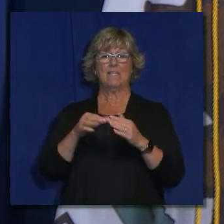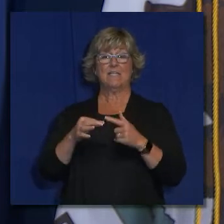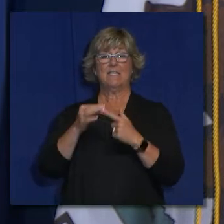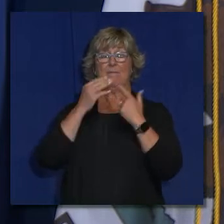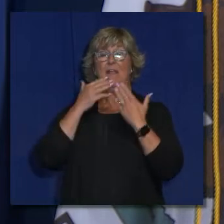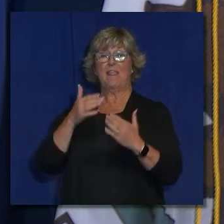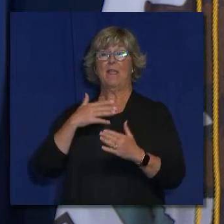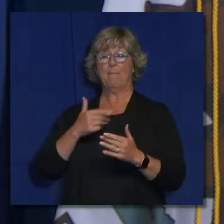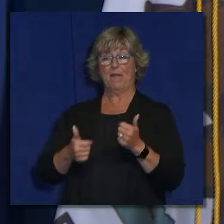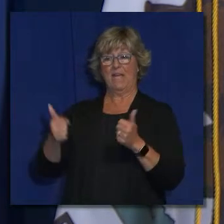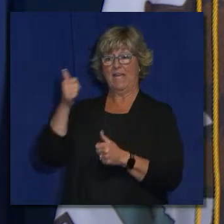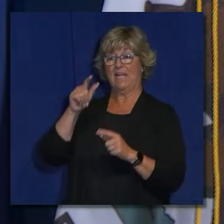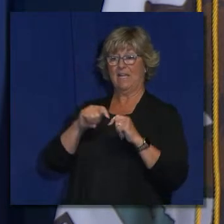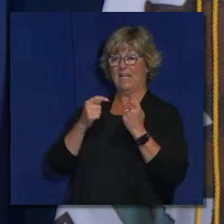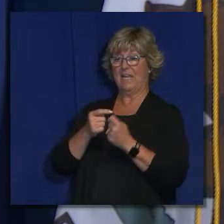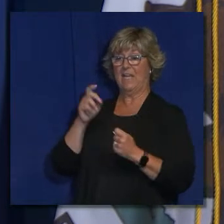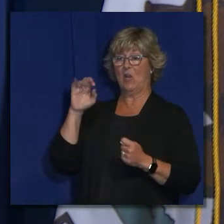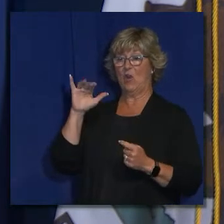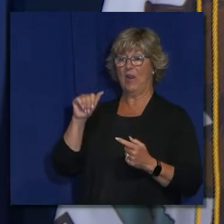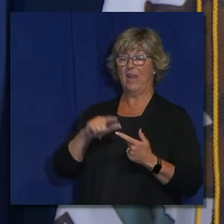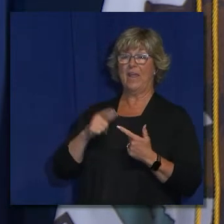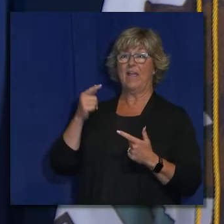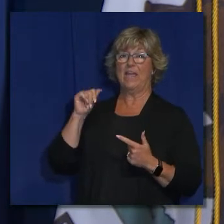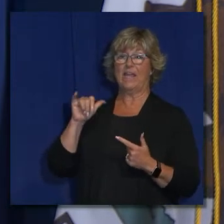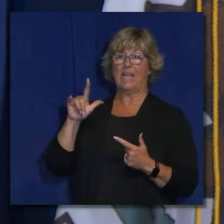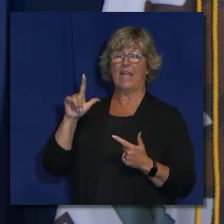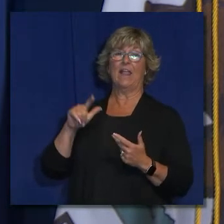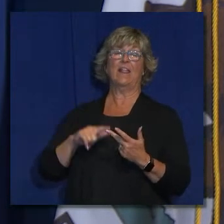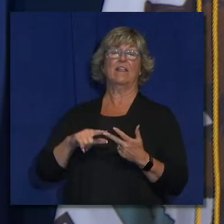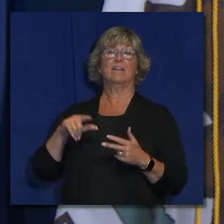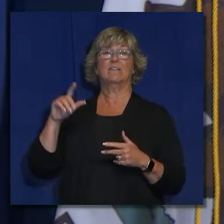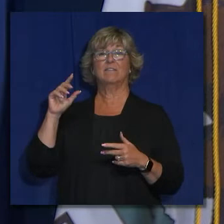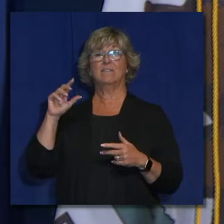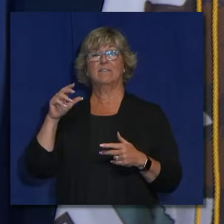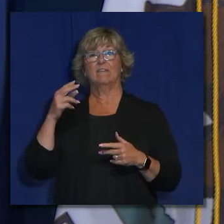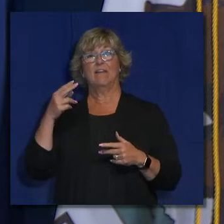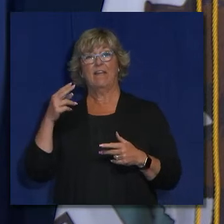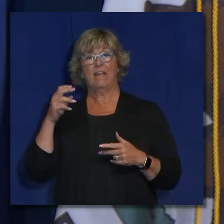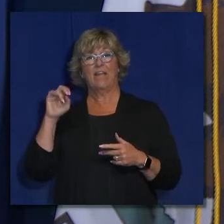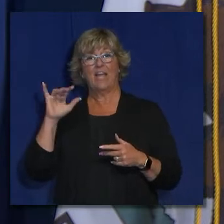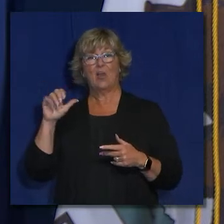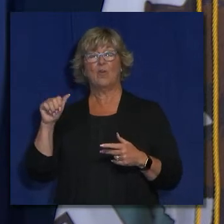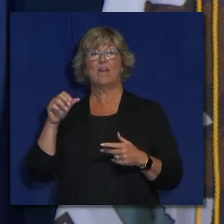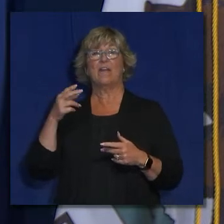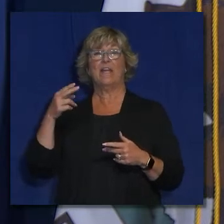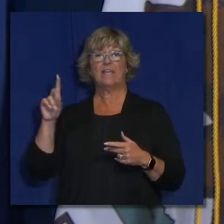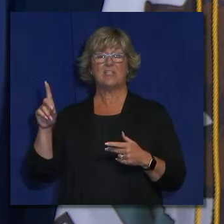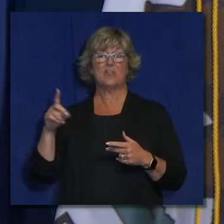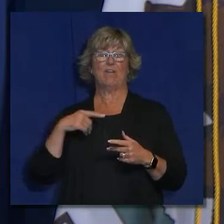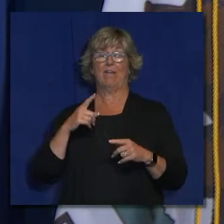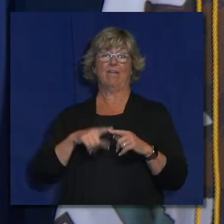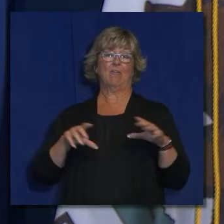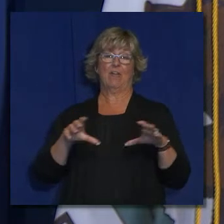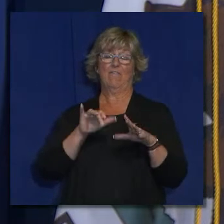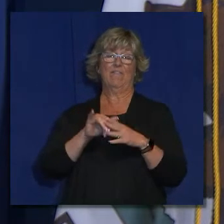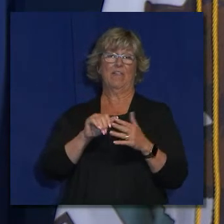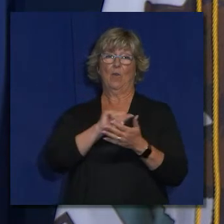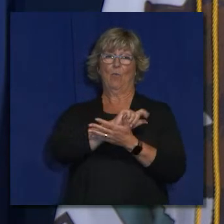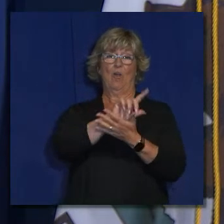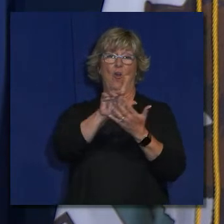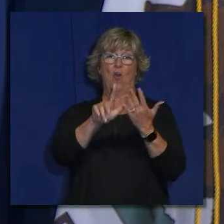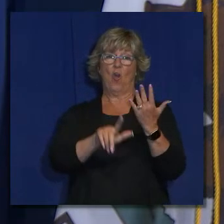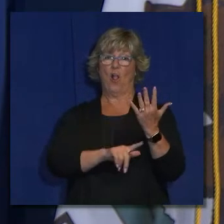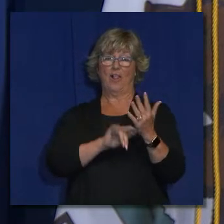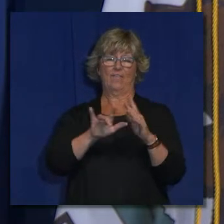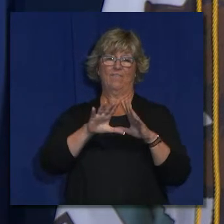thanks to my exec team, Erica, Gail, Richard, Carrie, Jolie, and HD. I could not have done this without each